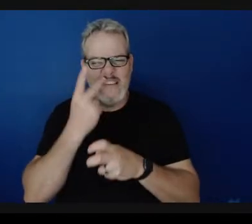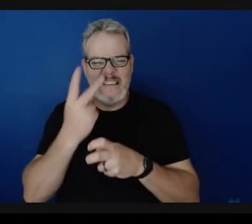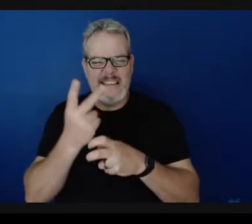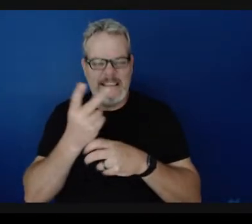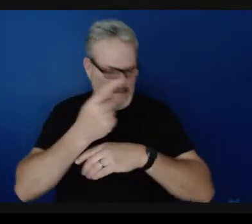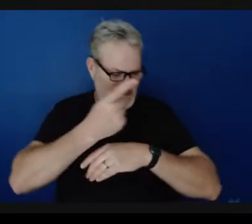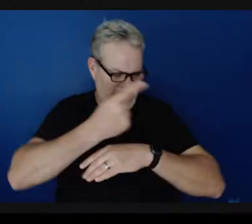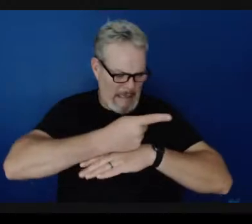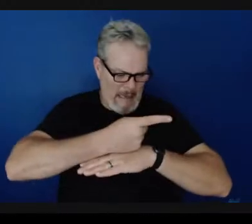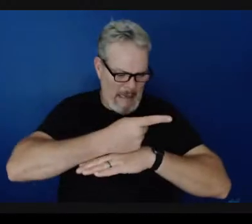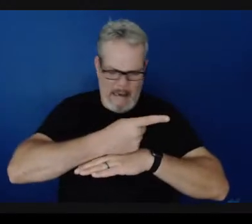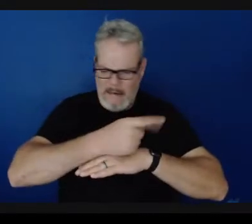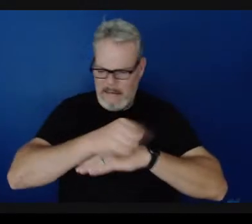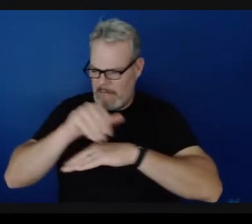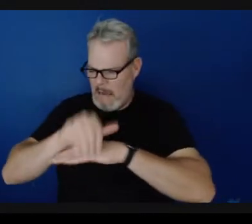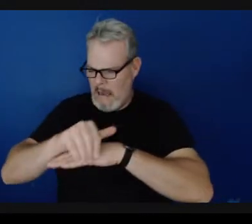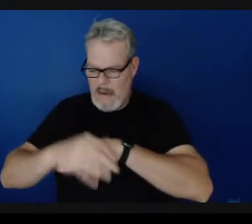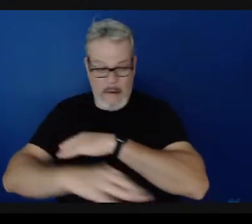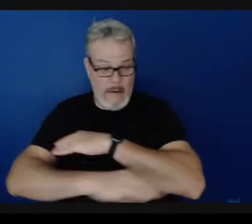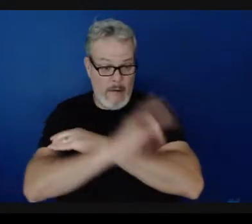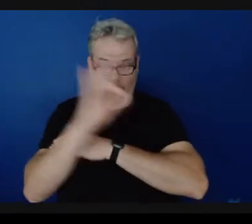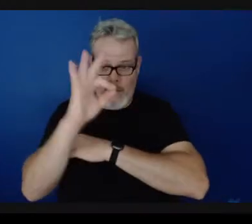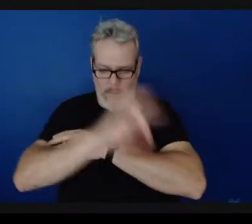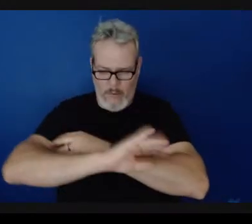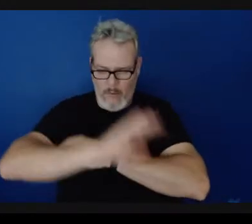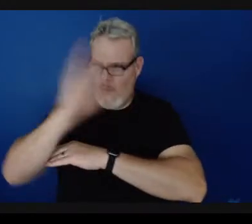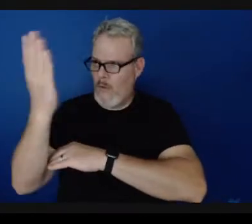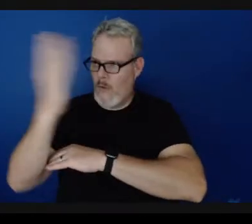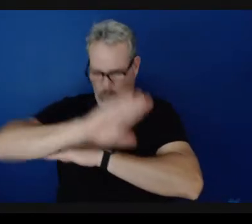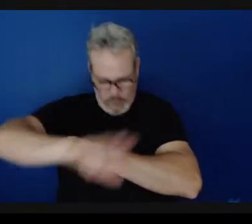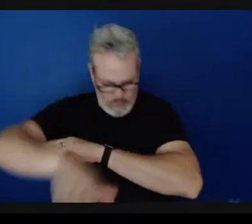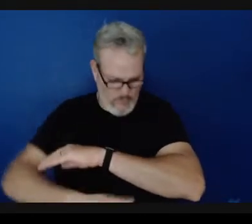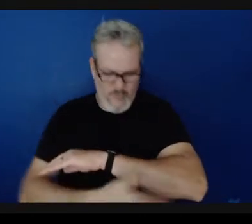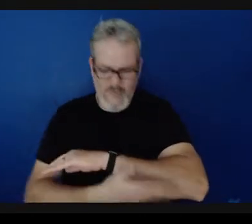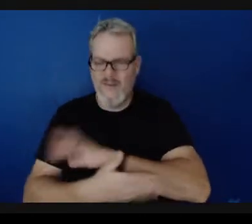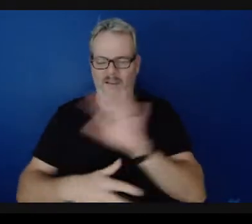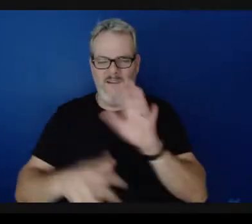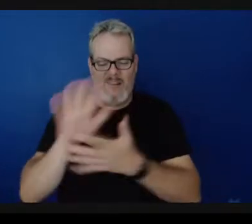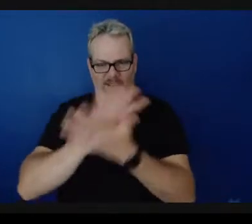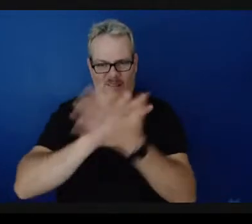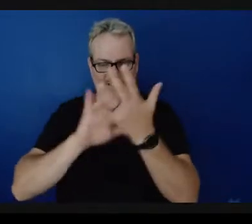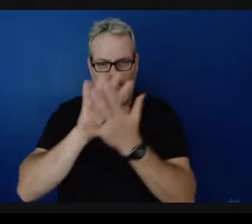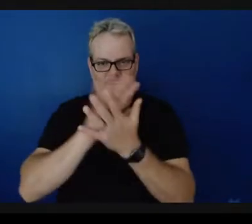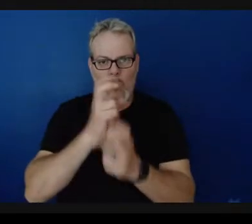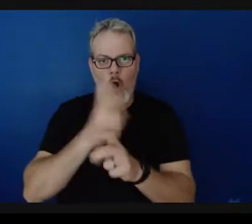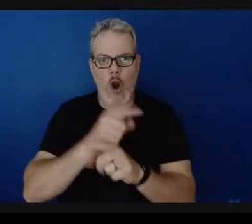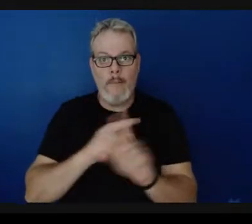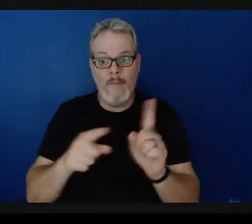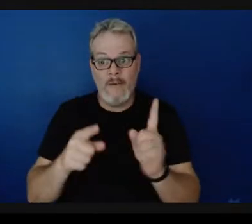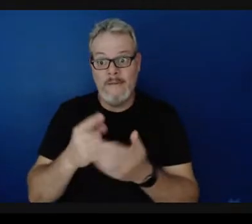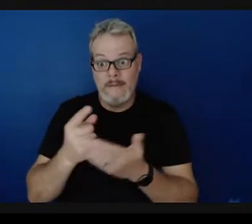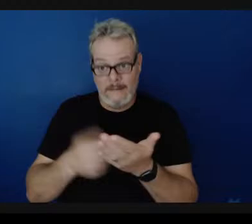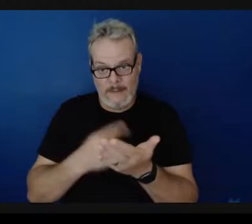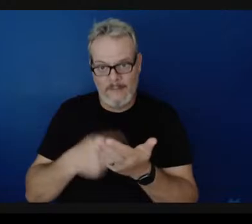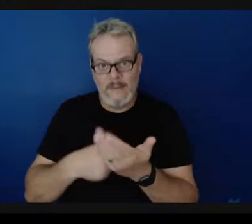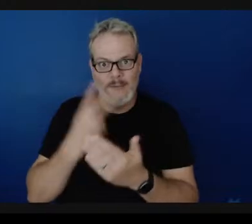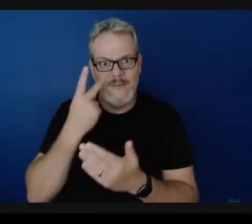time, but it was a nice welcome sight to see these images of the lava here again.